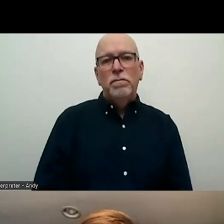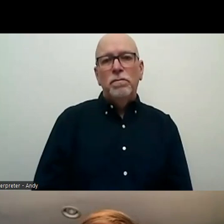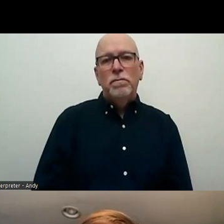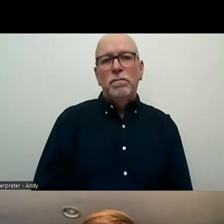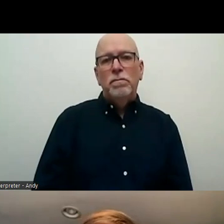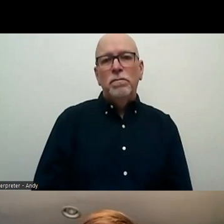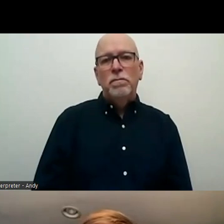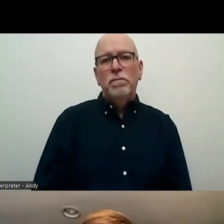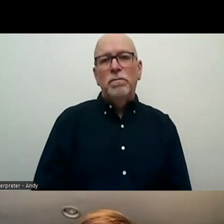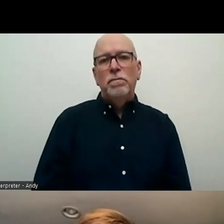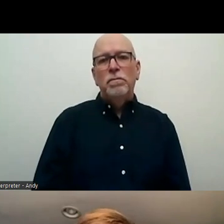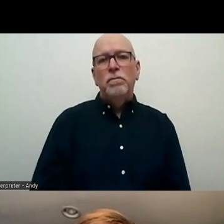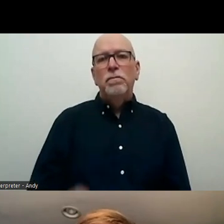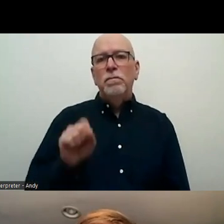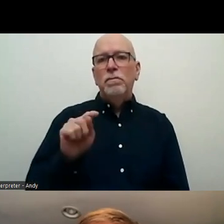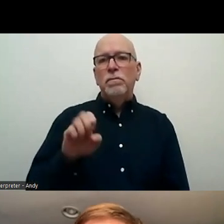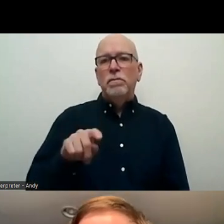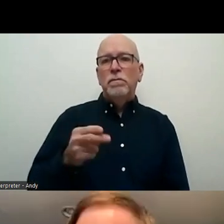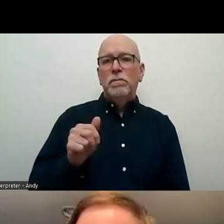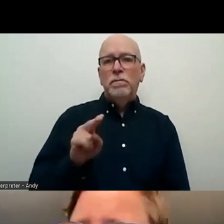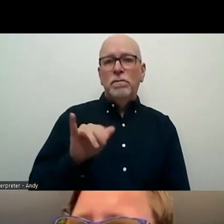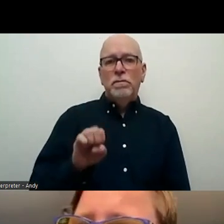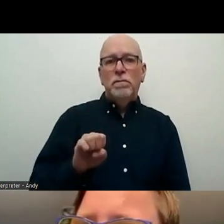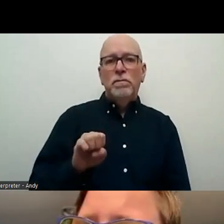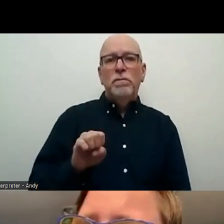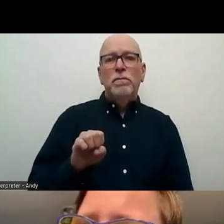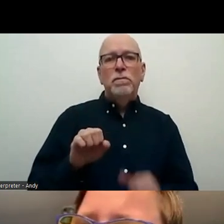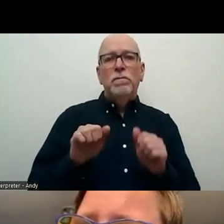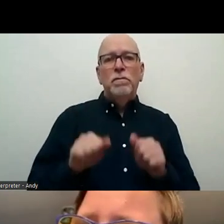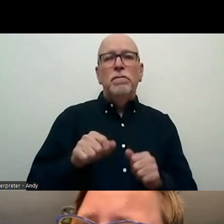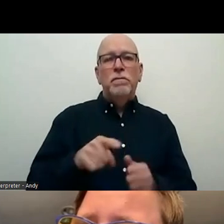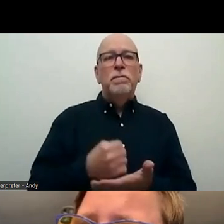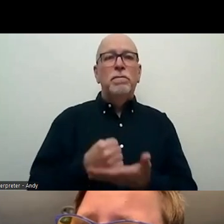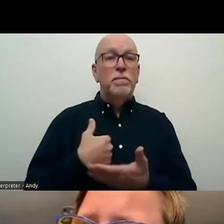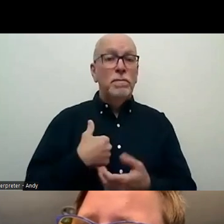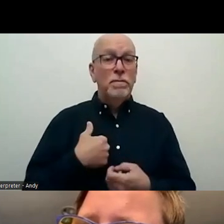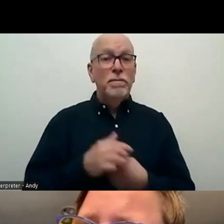Stephanie, can you help me?